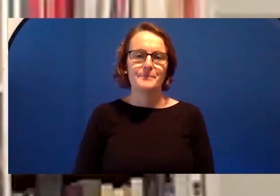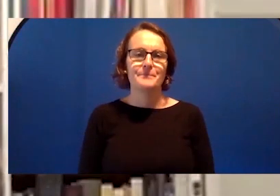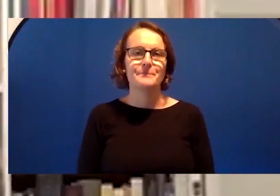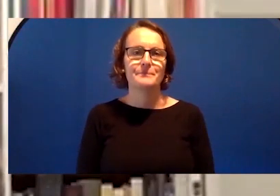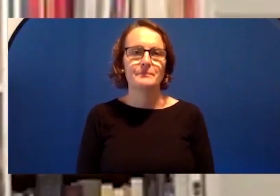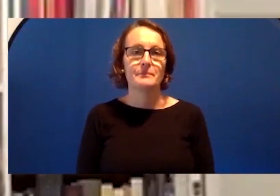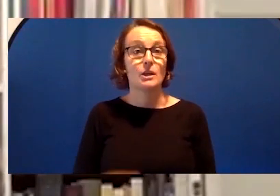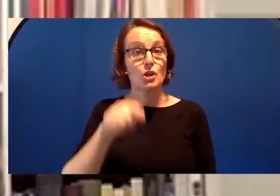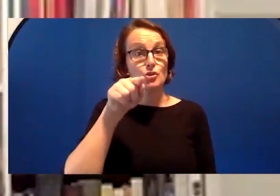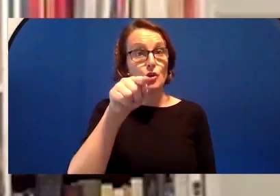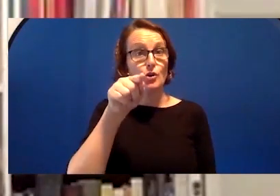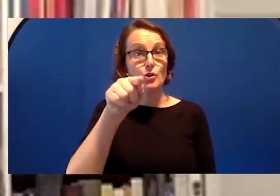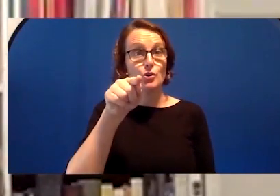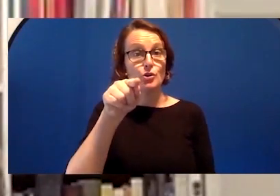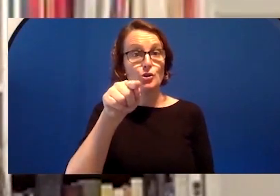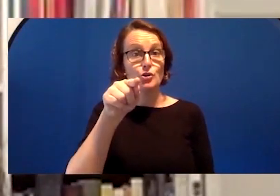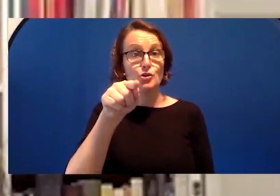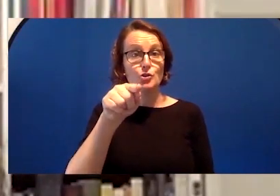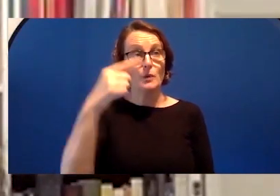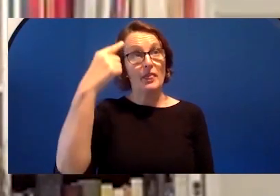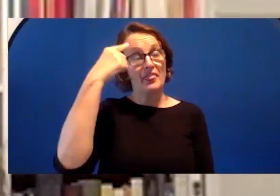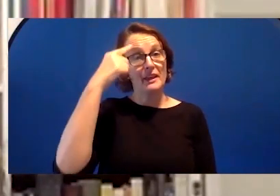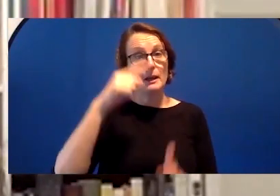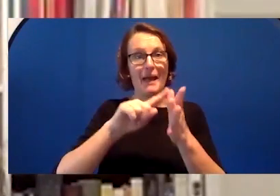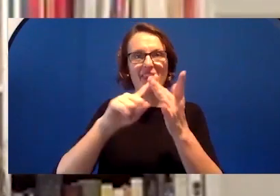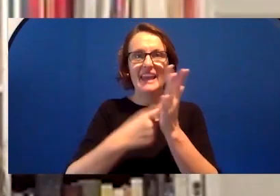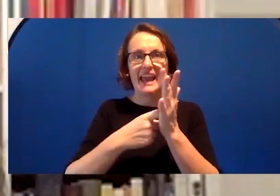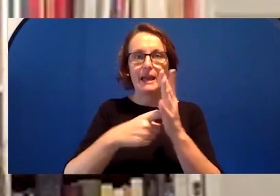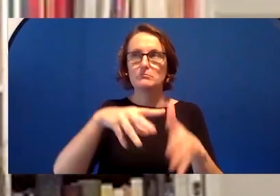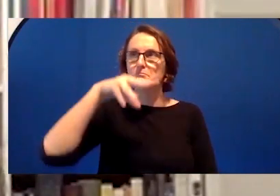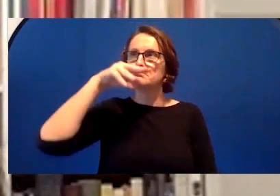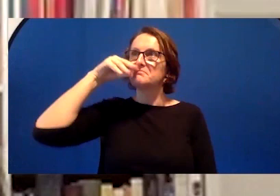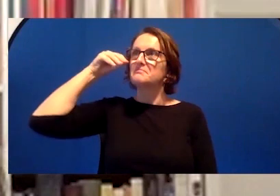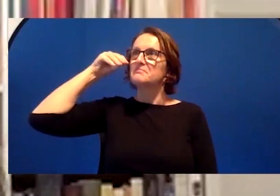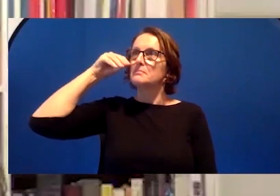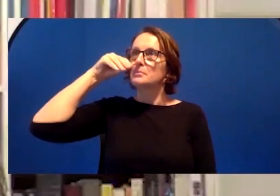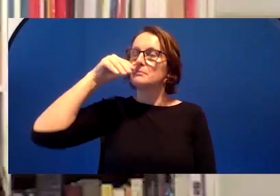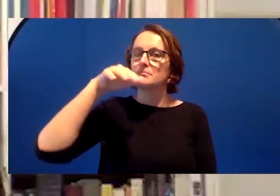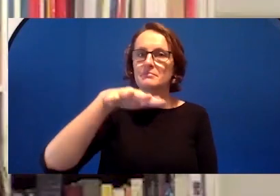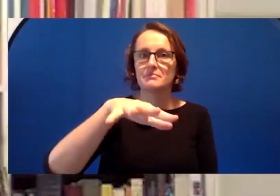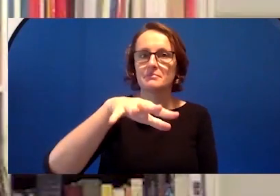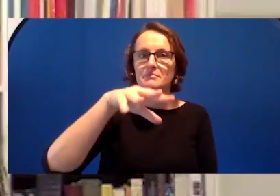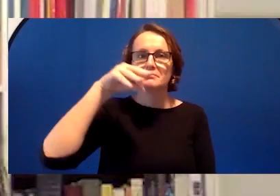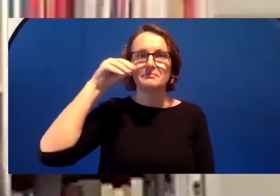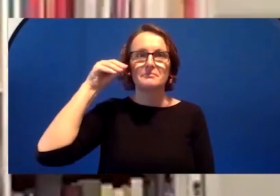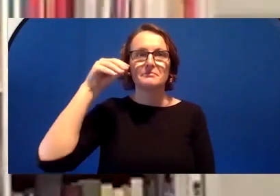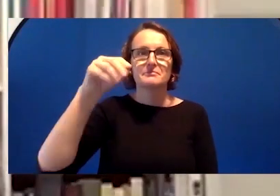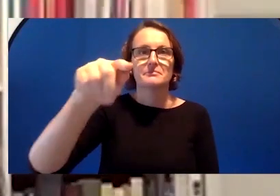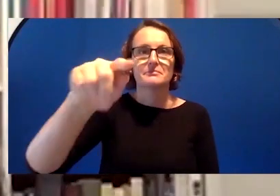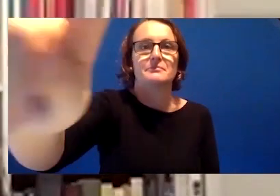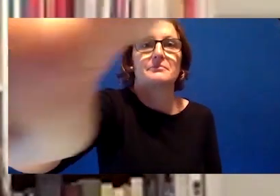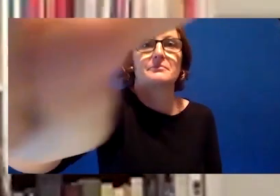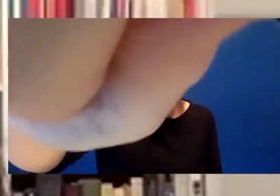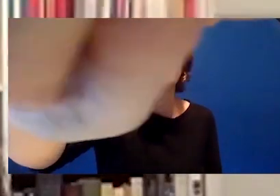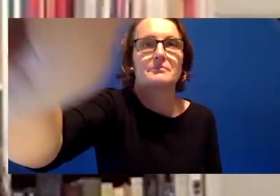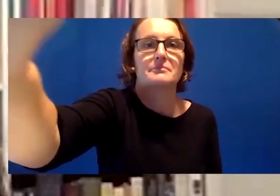So as you bring your attention to the air as it travels in and out of your nostrils, you don't have to do anything about it. You're just noticing,